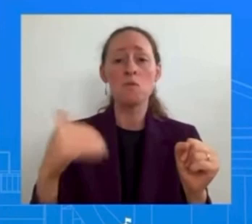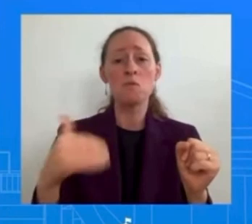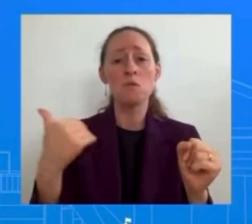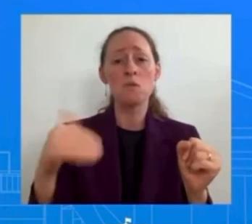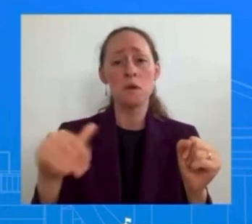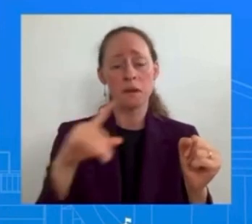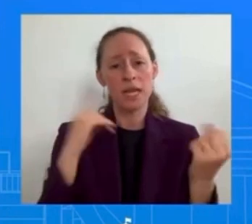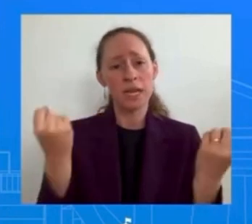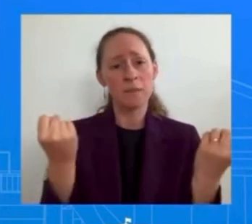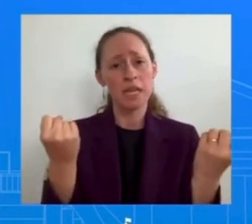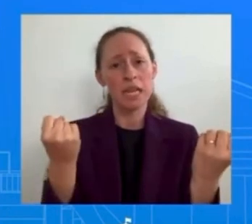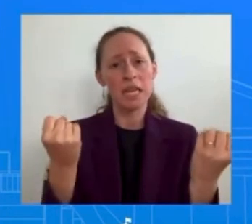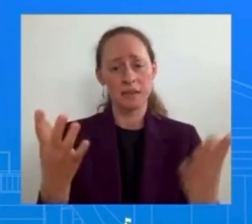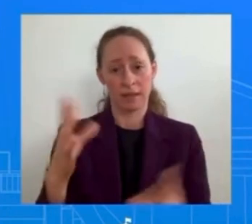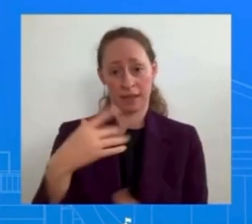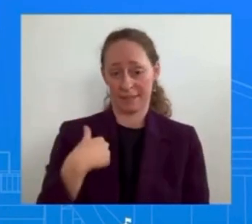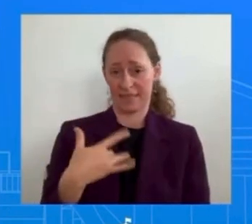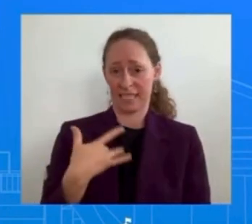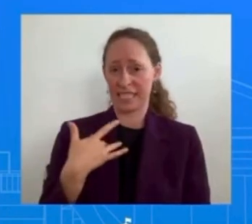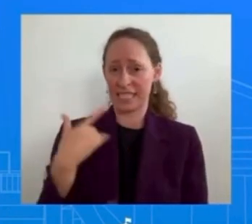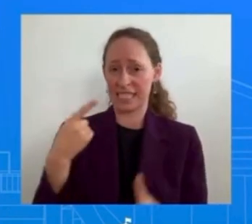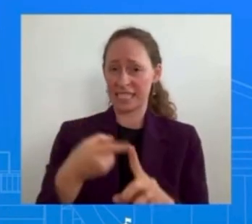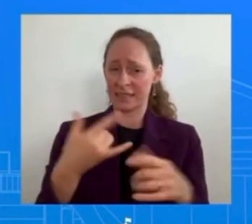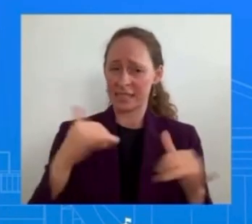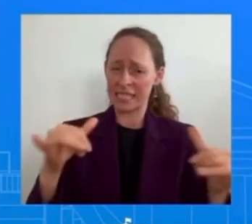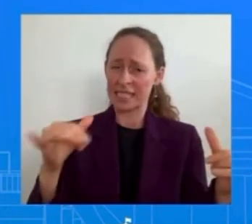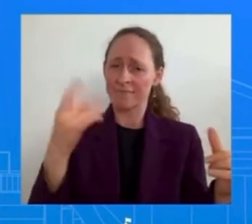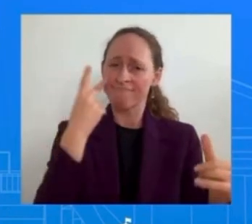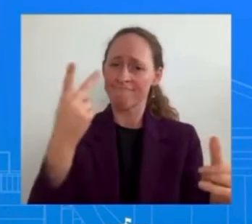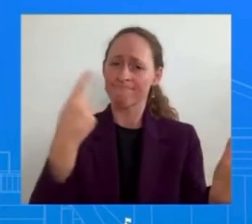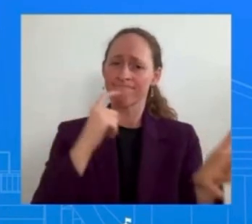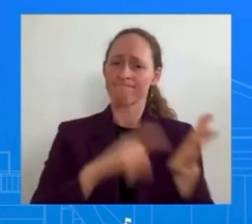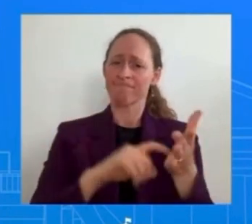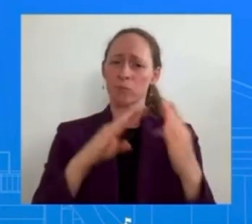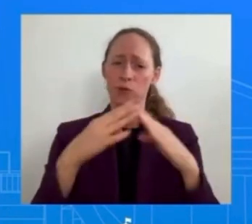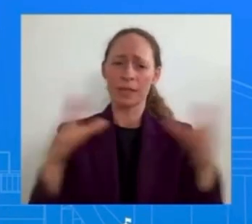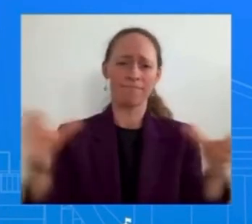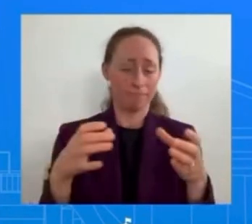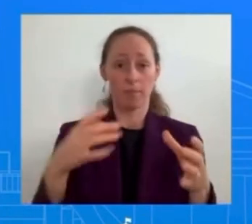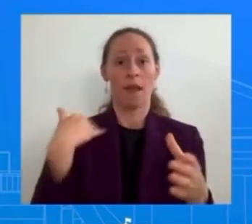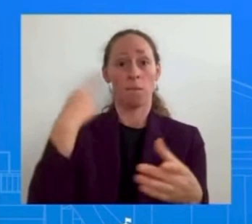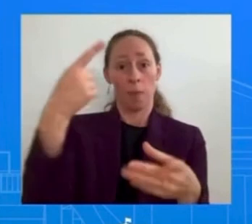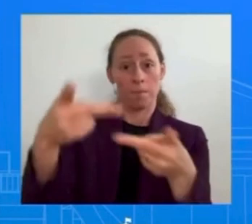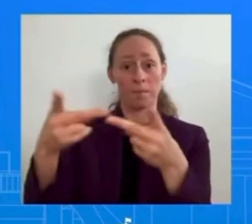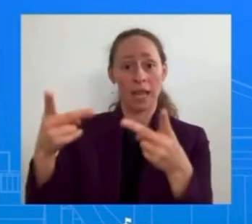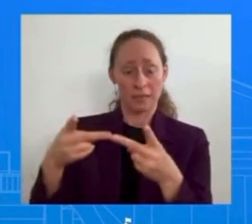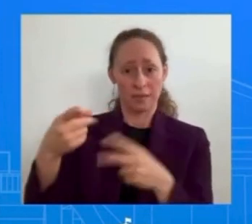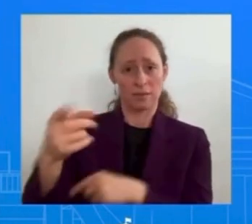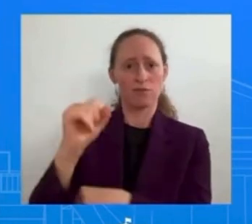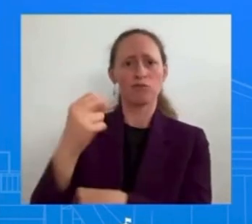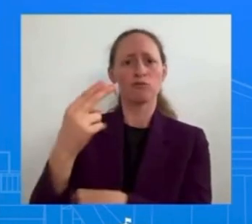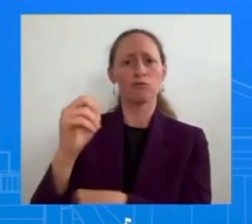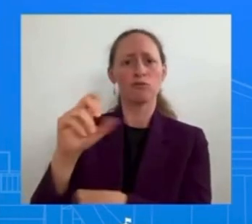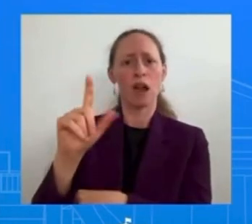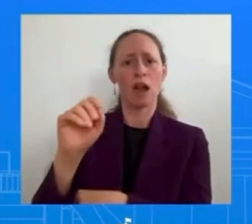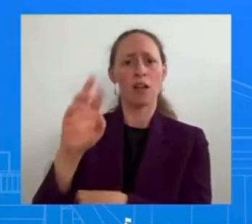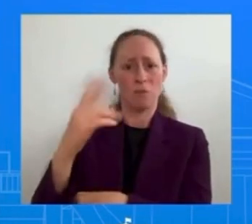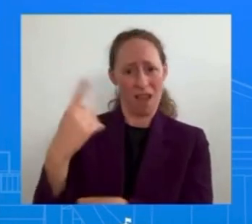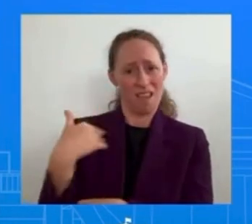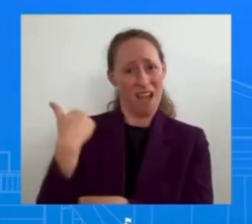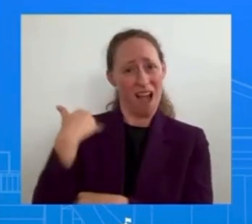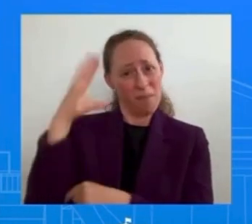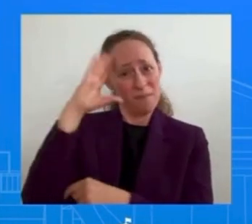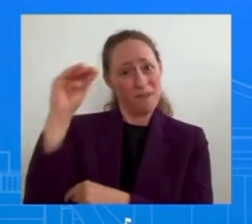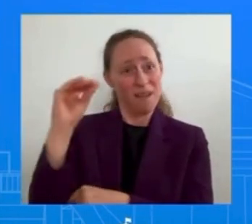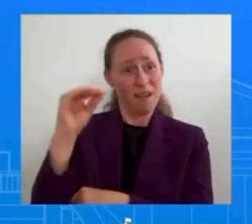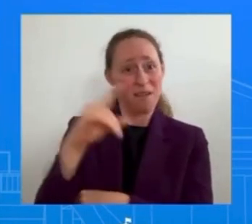met with one young boy who was getting ready to go back to school, but had lost everything. And we worked with him to find clothes